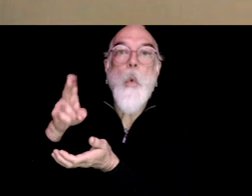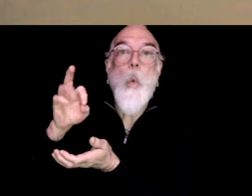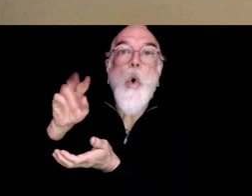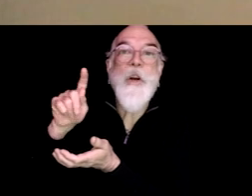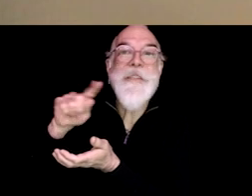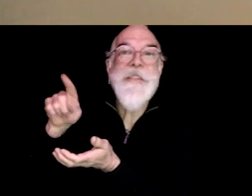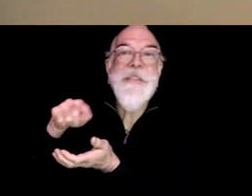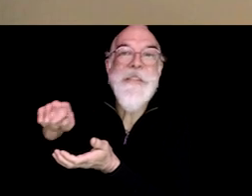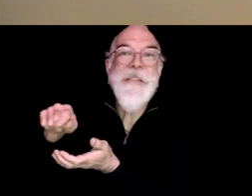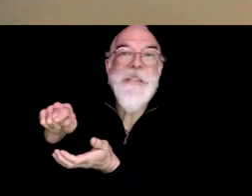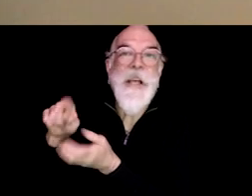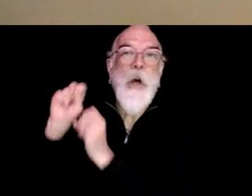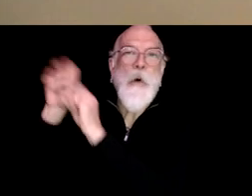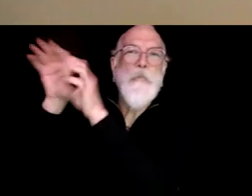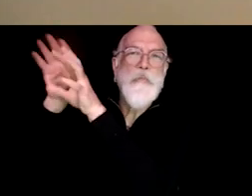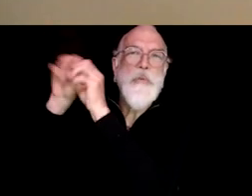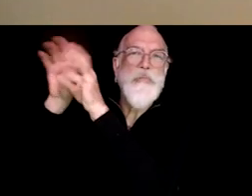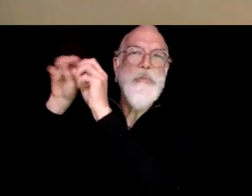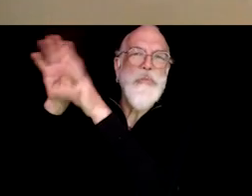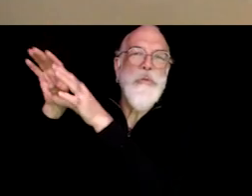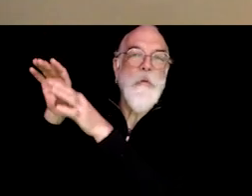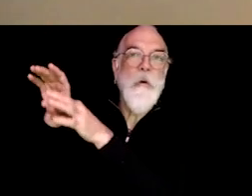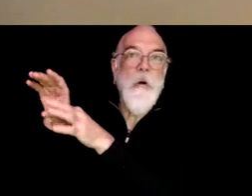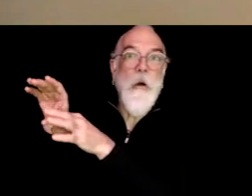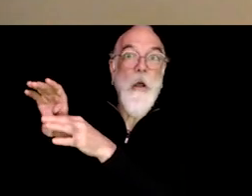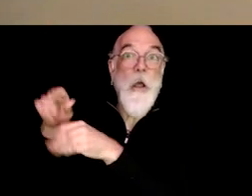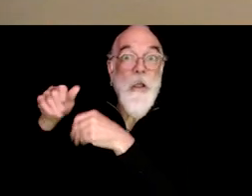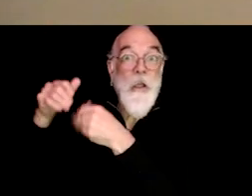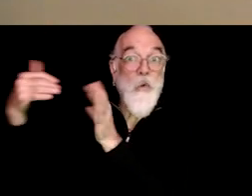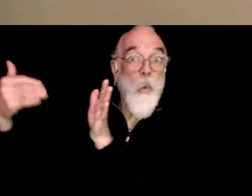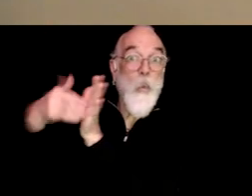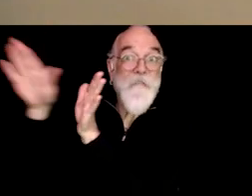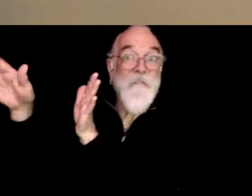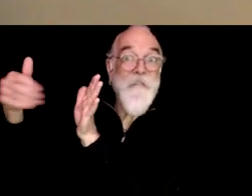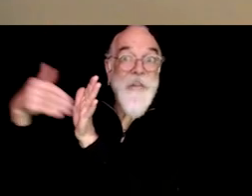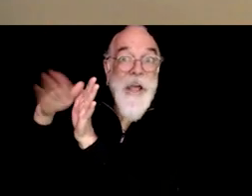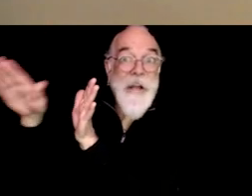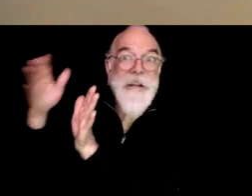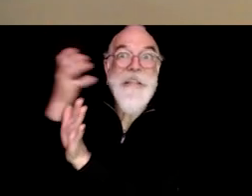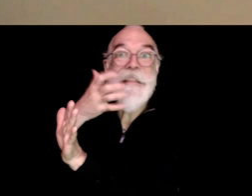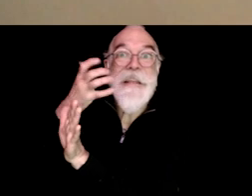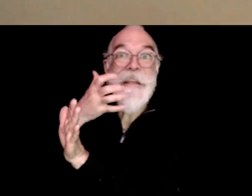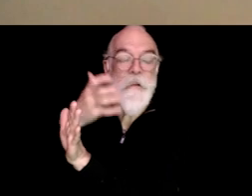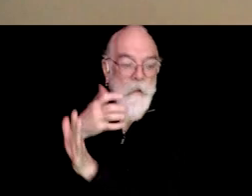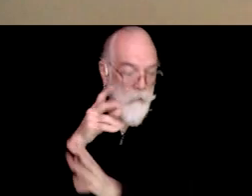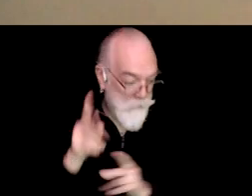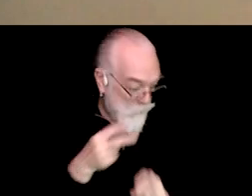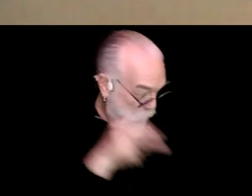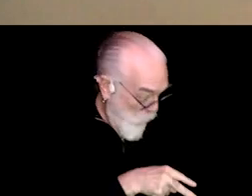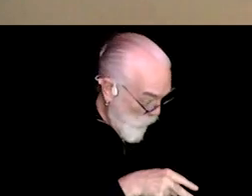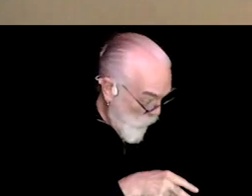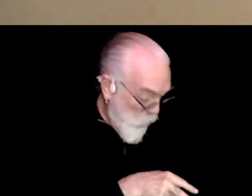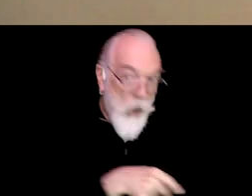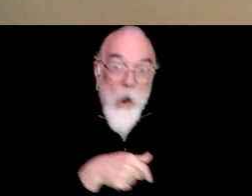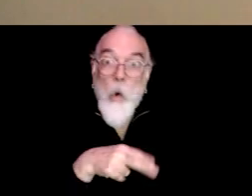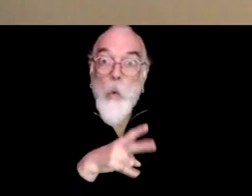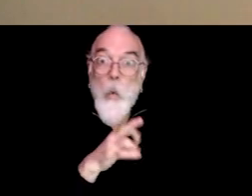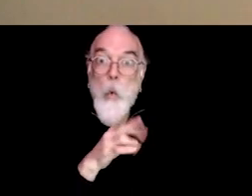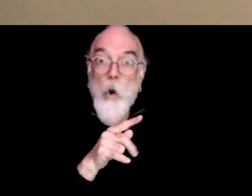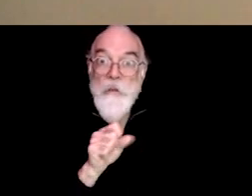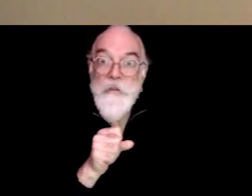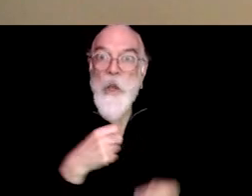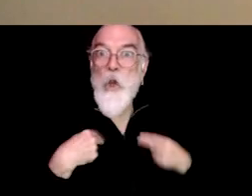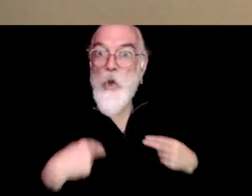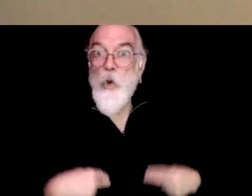the heat back, to keep their homes from overheating. And when they see that quartz, the